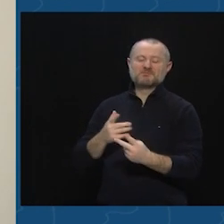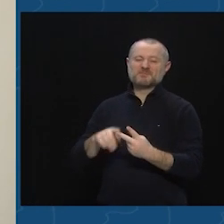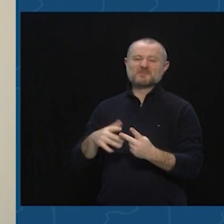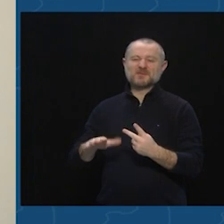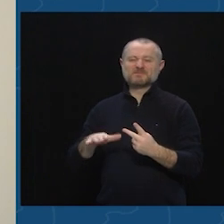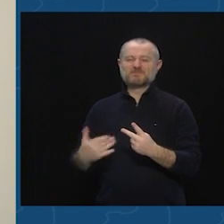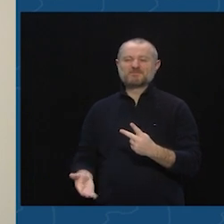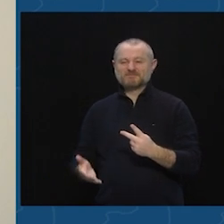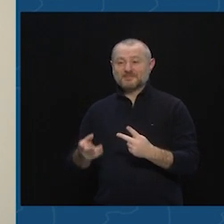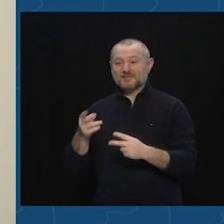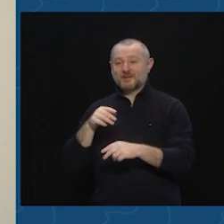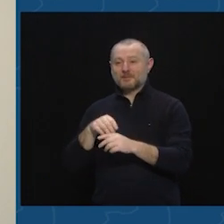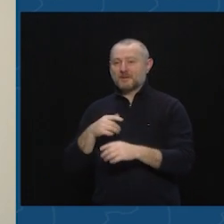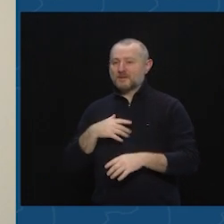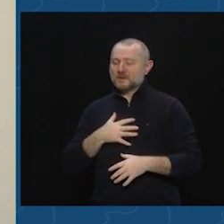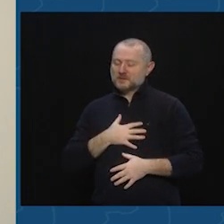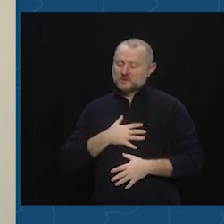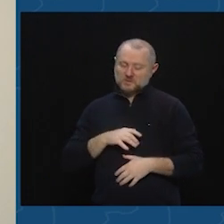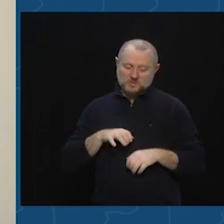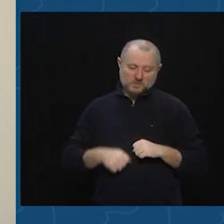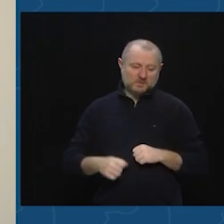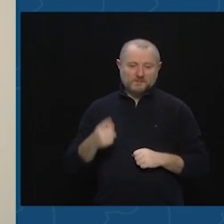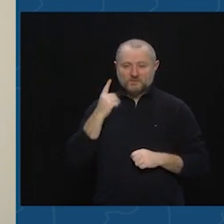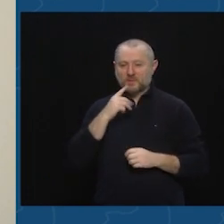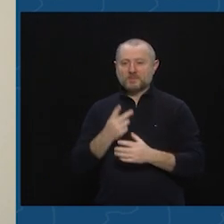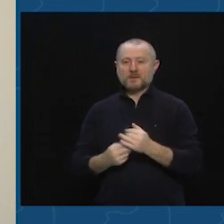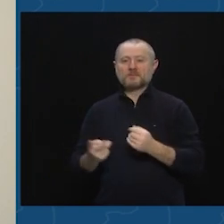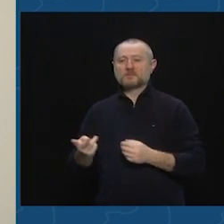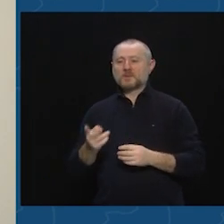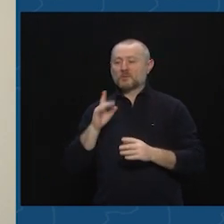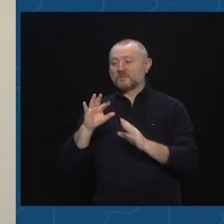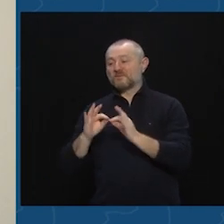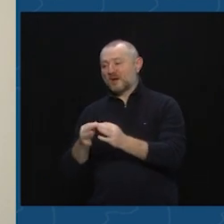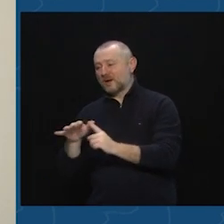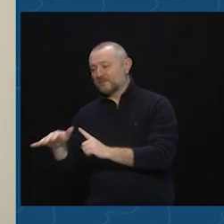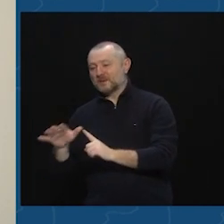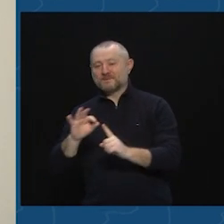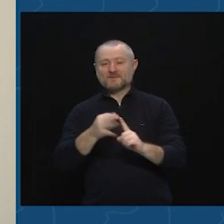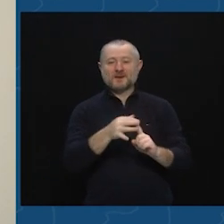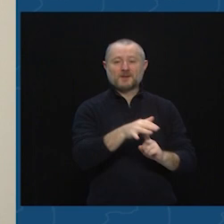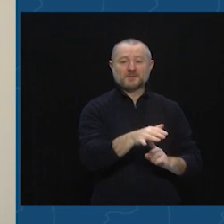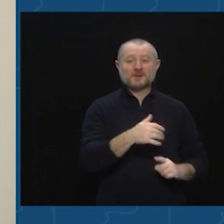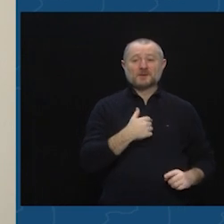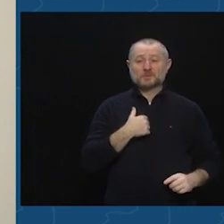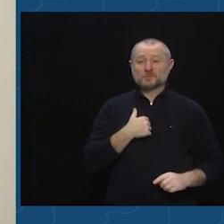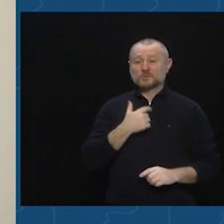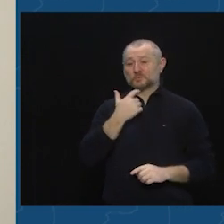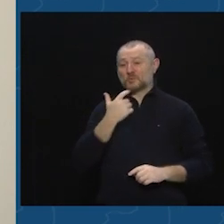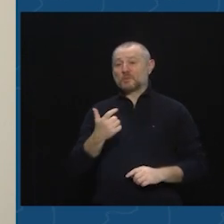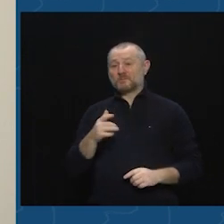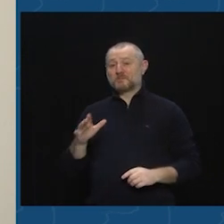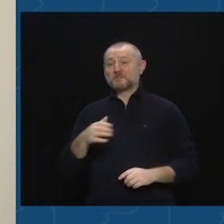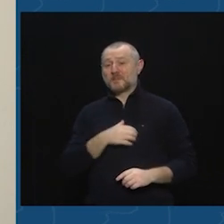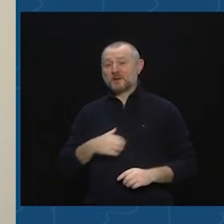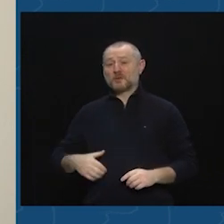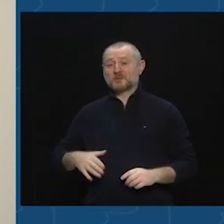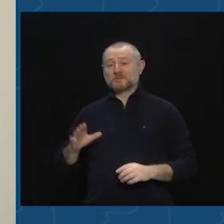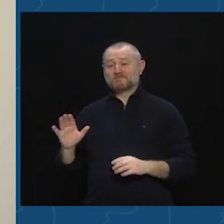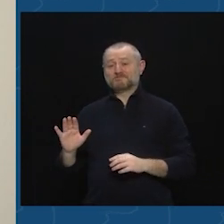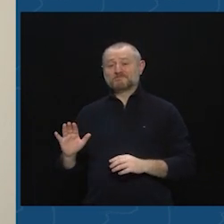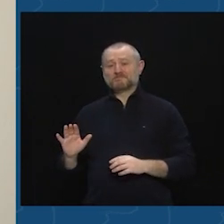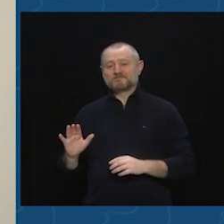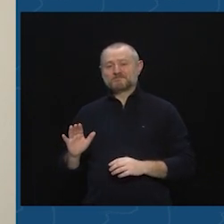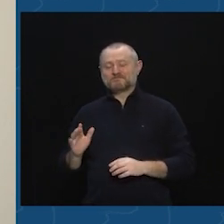mourn with their families. And I saw the body cam, and the police officers acted with the